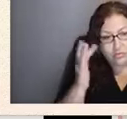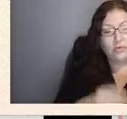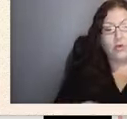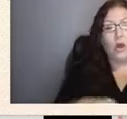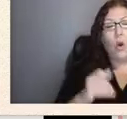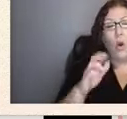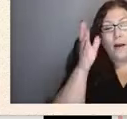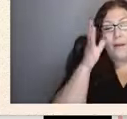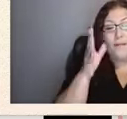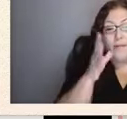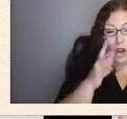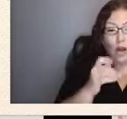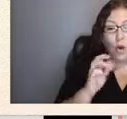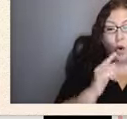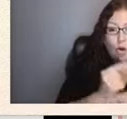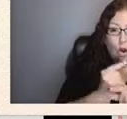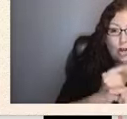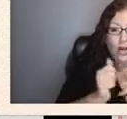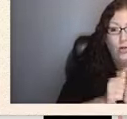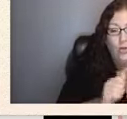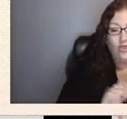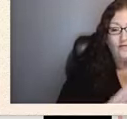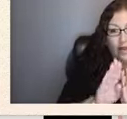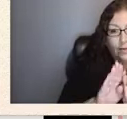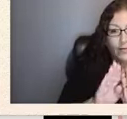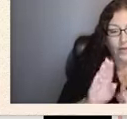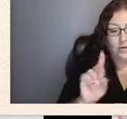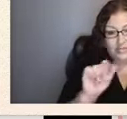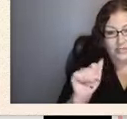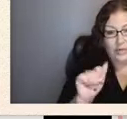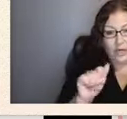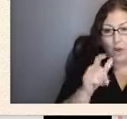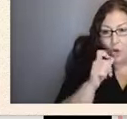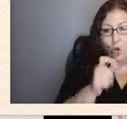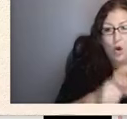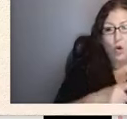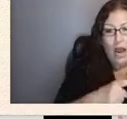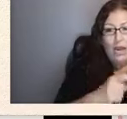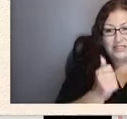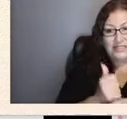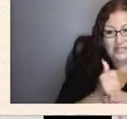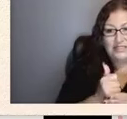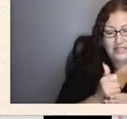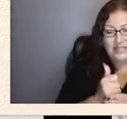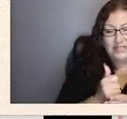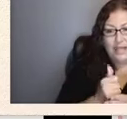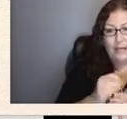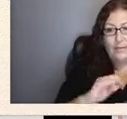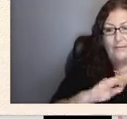developmental disability who requires assistance in meeting the child's developmental needs.